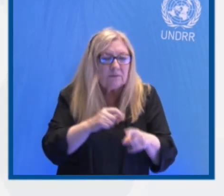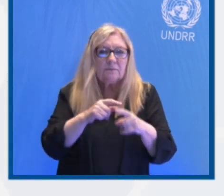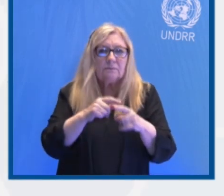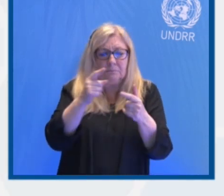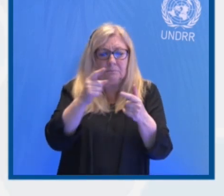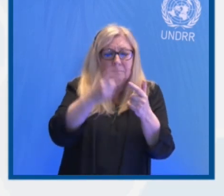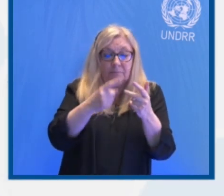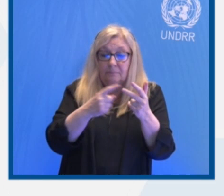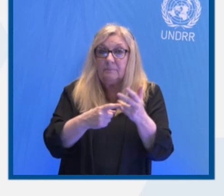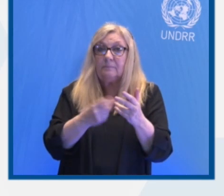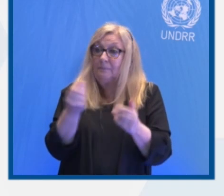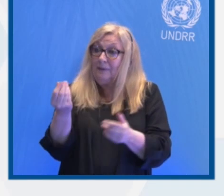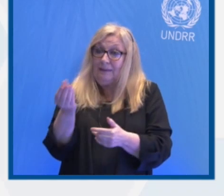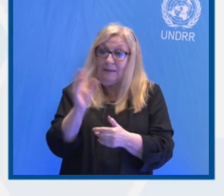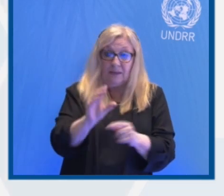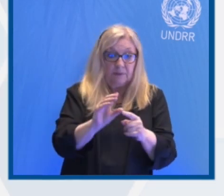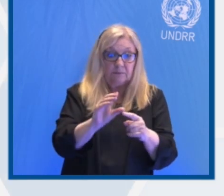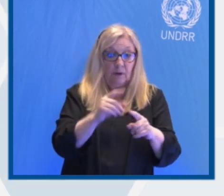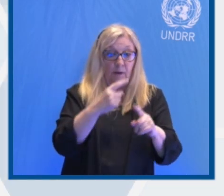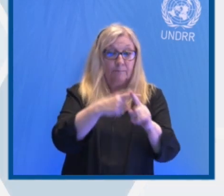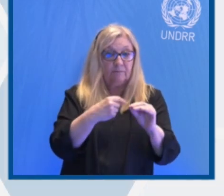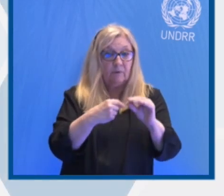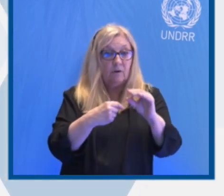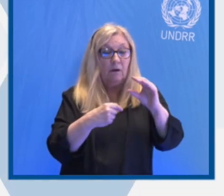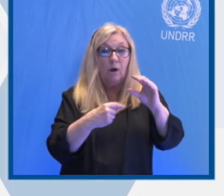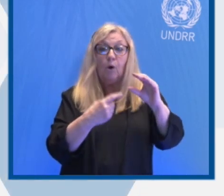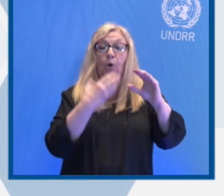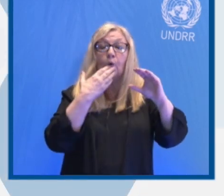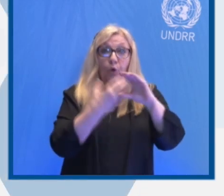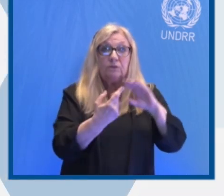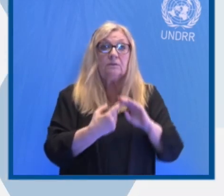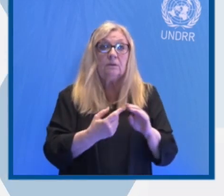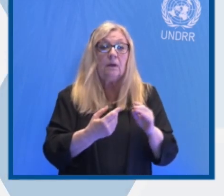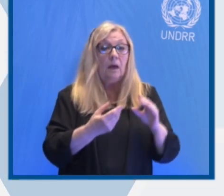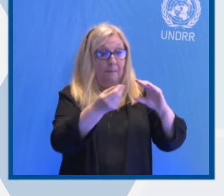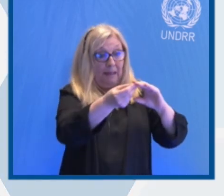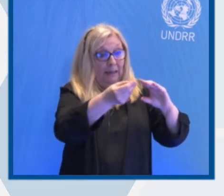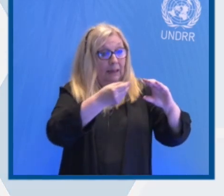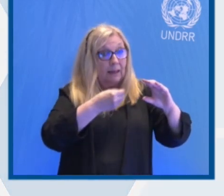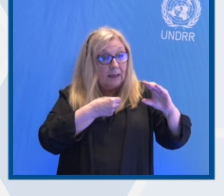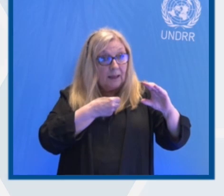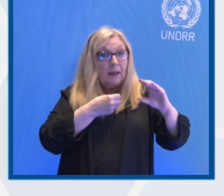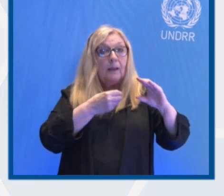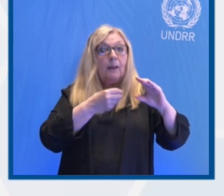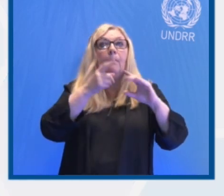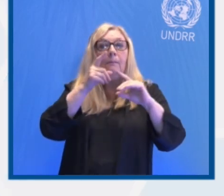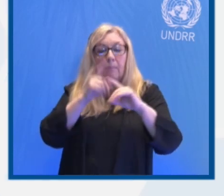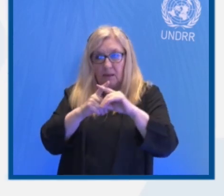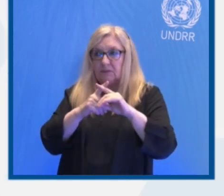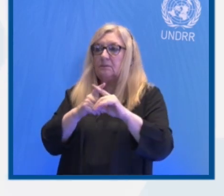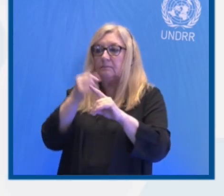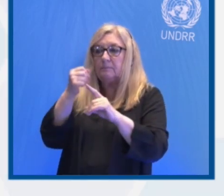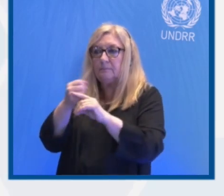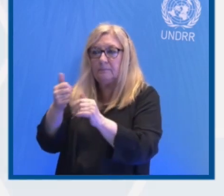good investments. They are at market levels of risk, they have market levels of return, they just happen to have positive externalities as